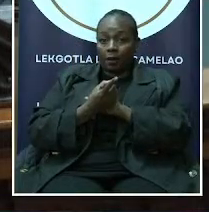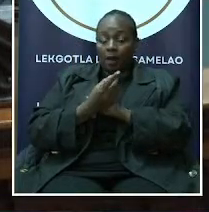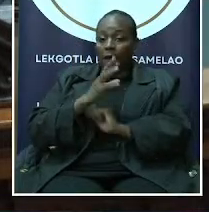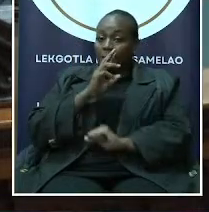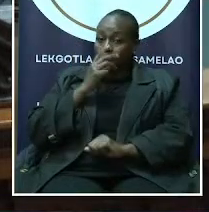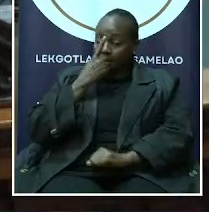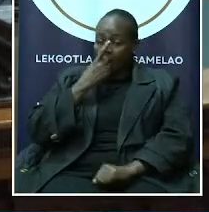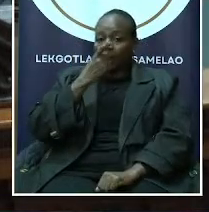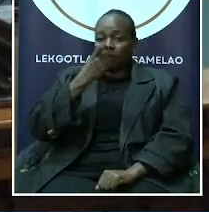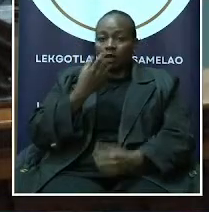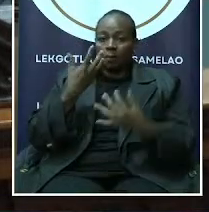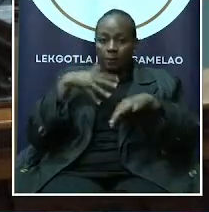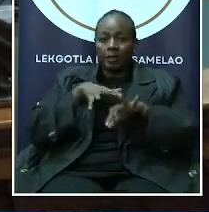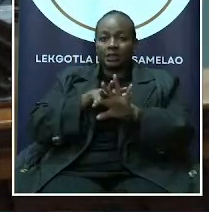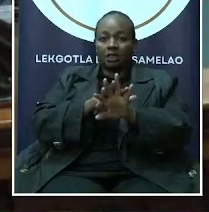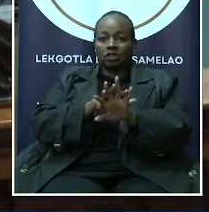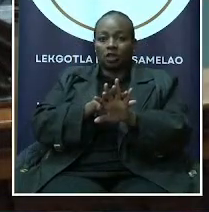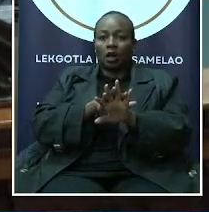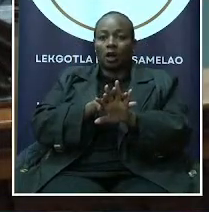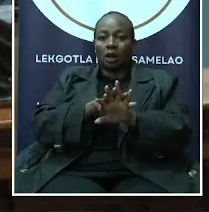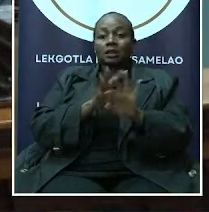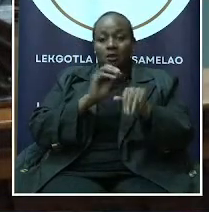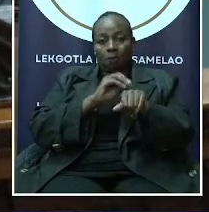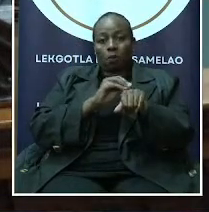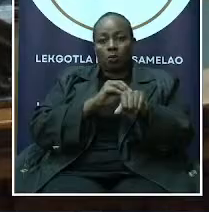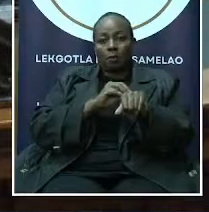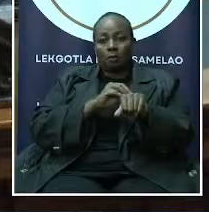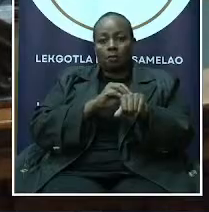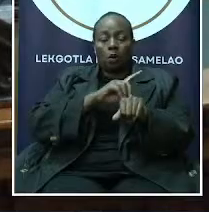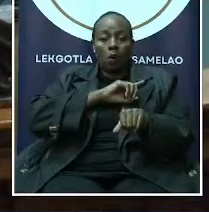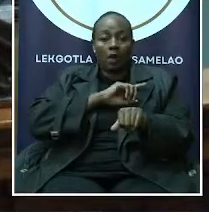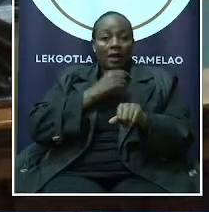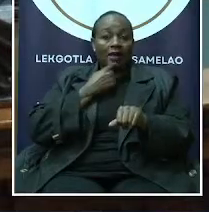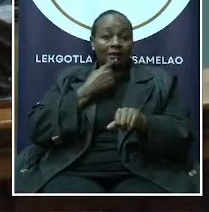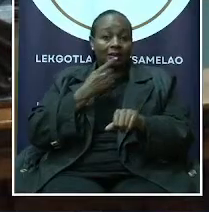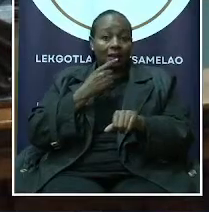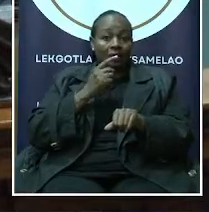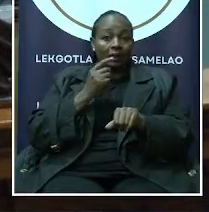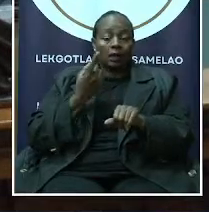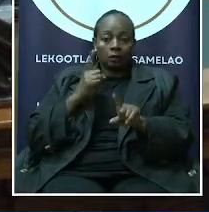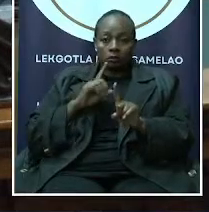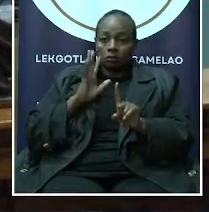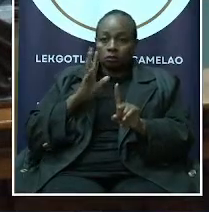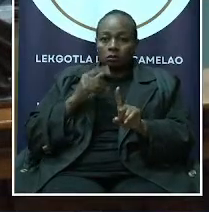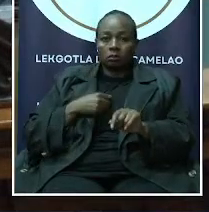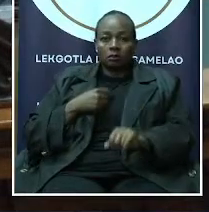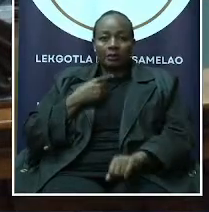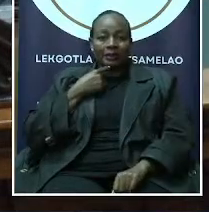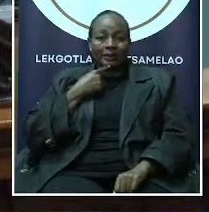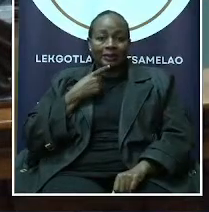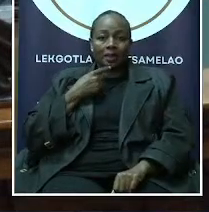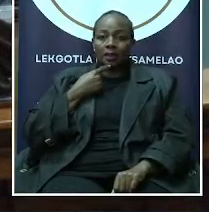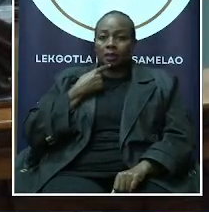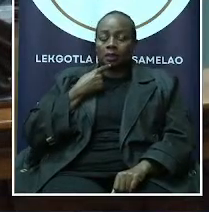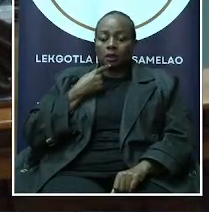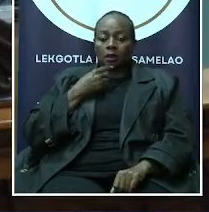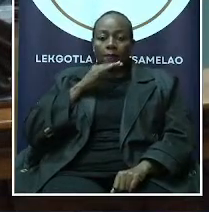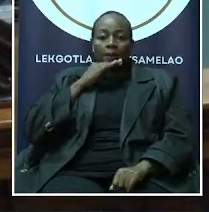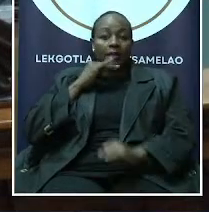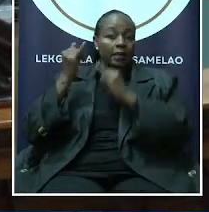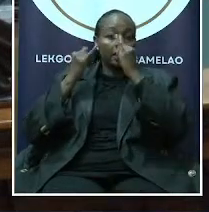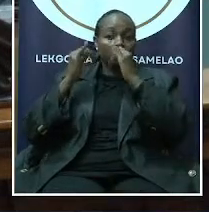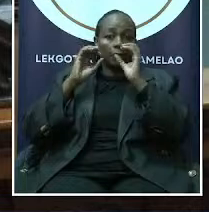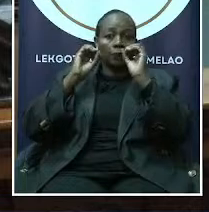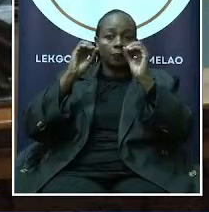that the implementation is what's stopping us, because like I said when I first stood here, I'm not going to say we don't have the initiatives.